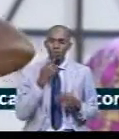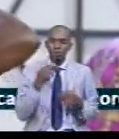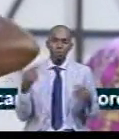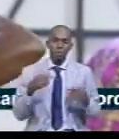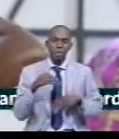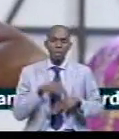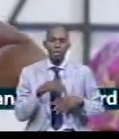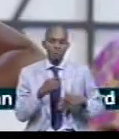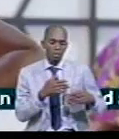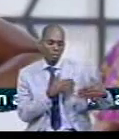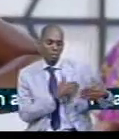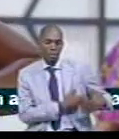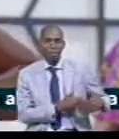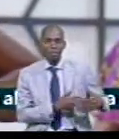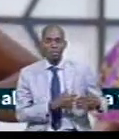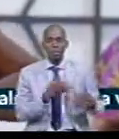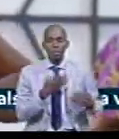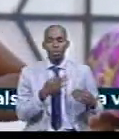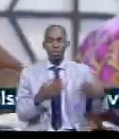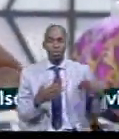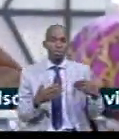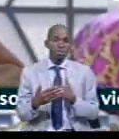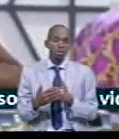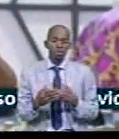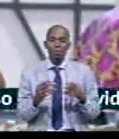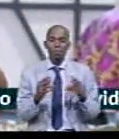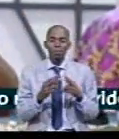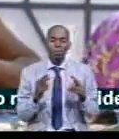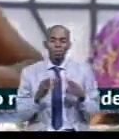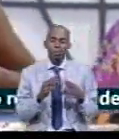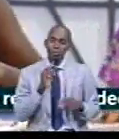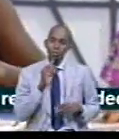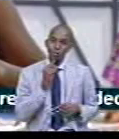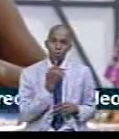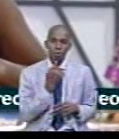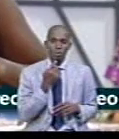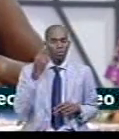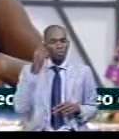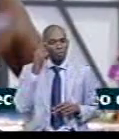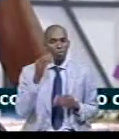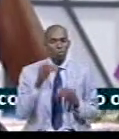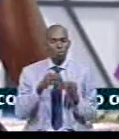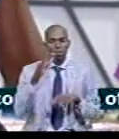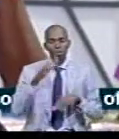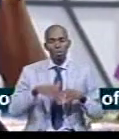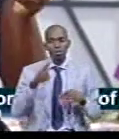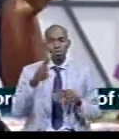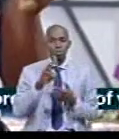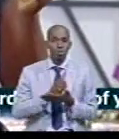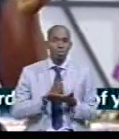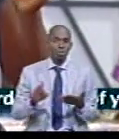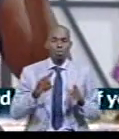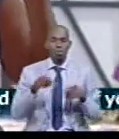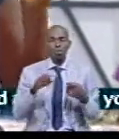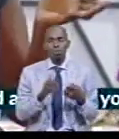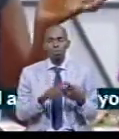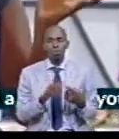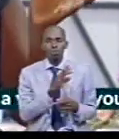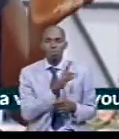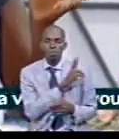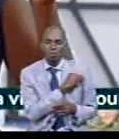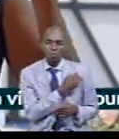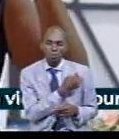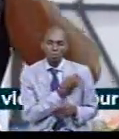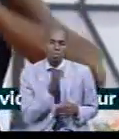of my breast, under my breast, very unbearable. For the past 2 weeks, I went to Trust Hospital, I was